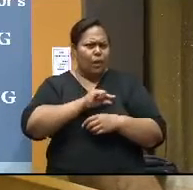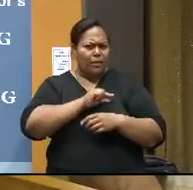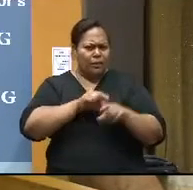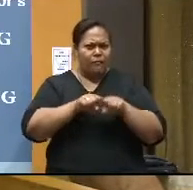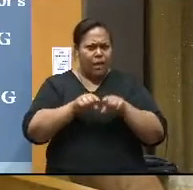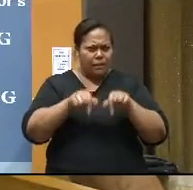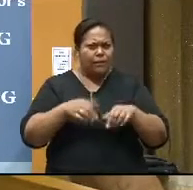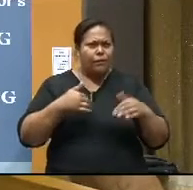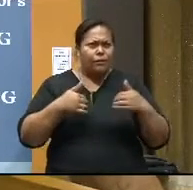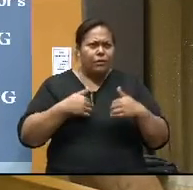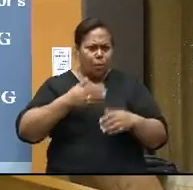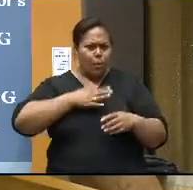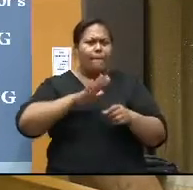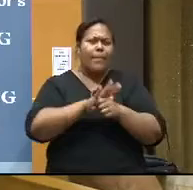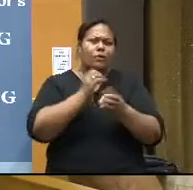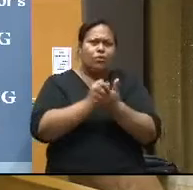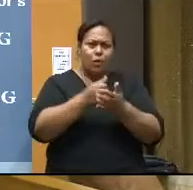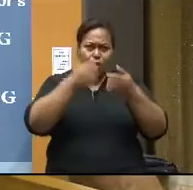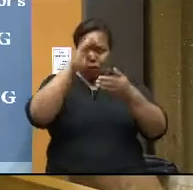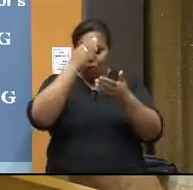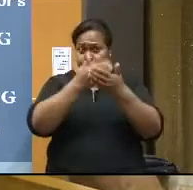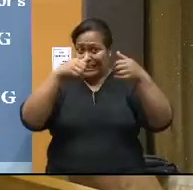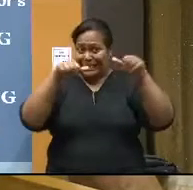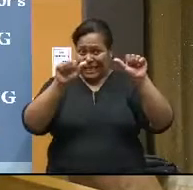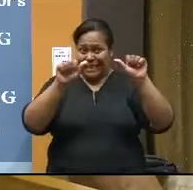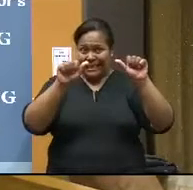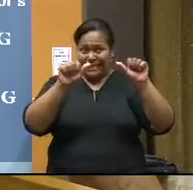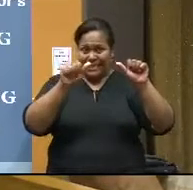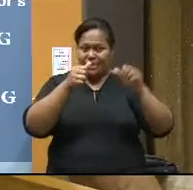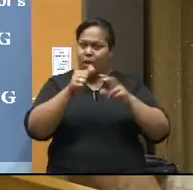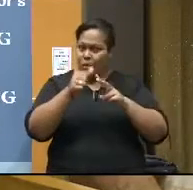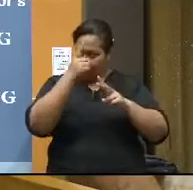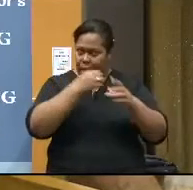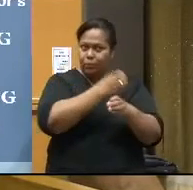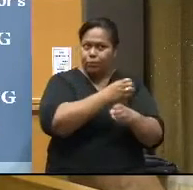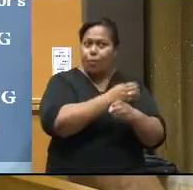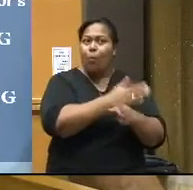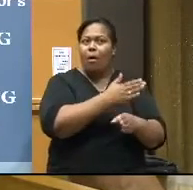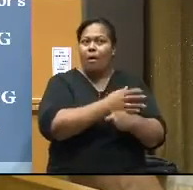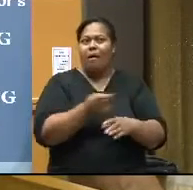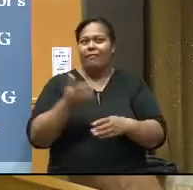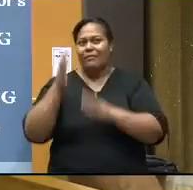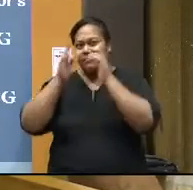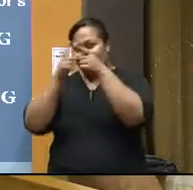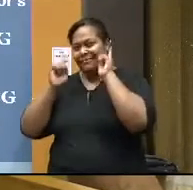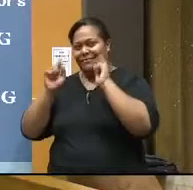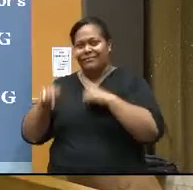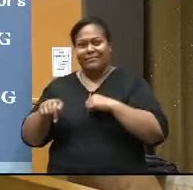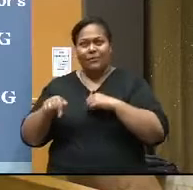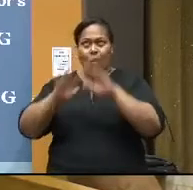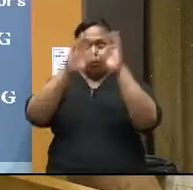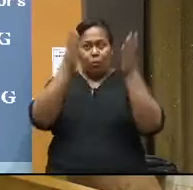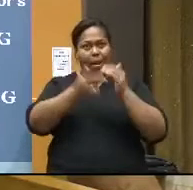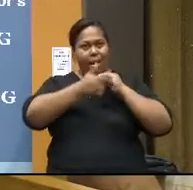want to ensure student success and levels of employability commensurate with world-class pedagogy